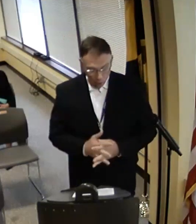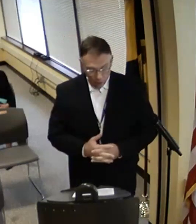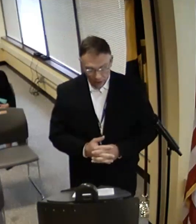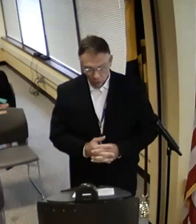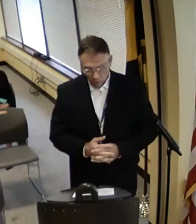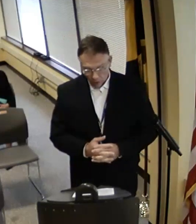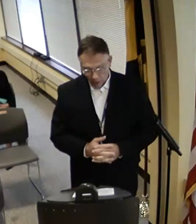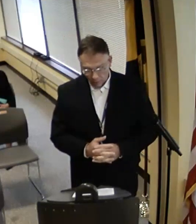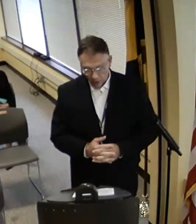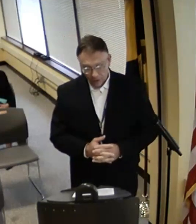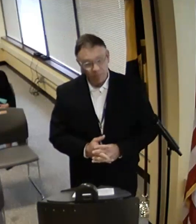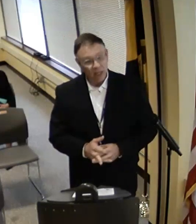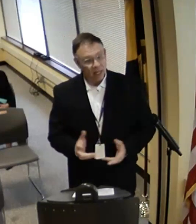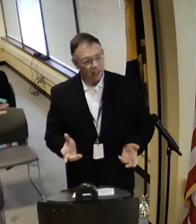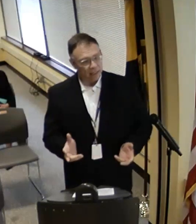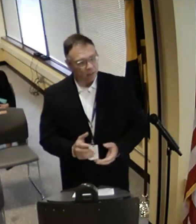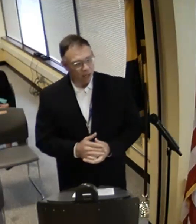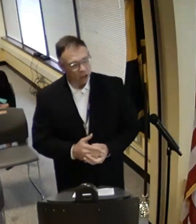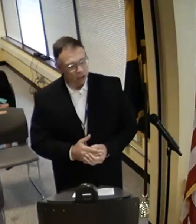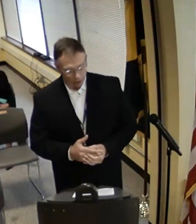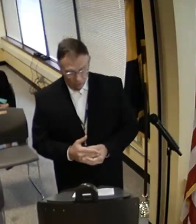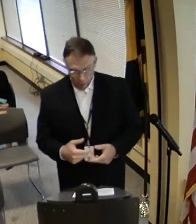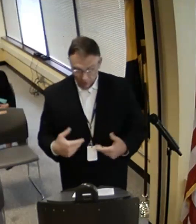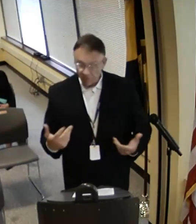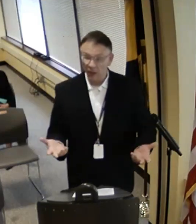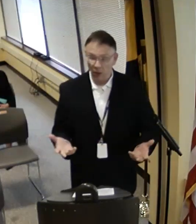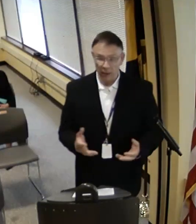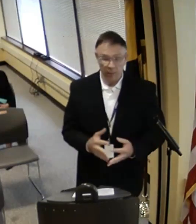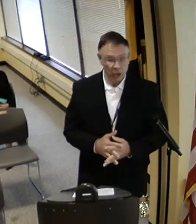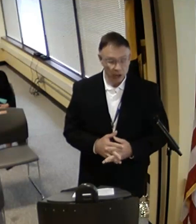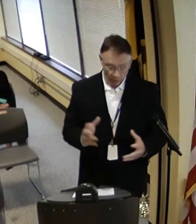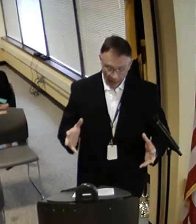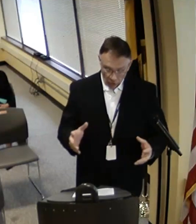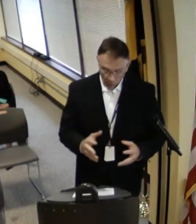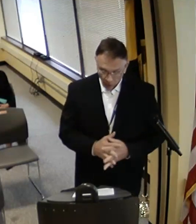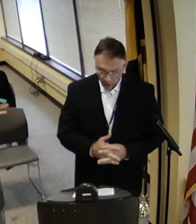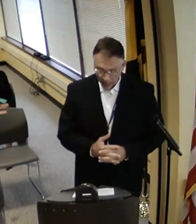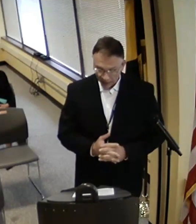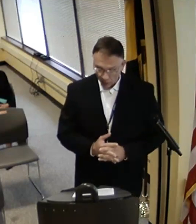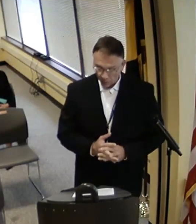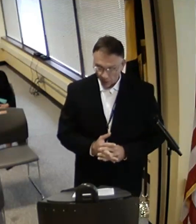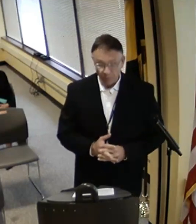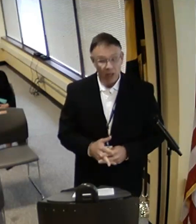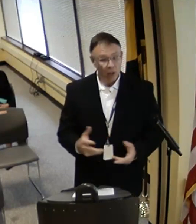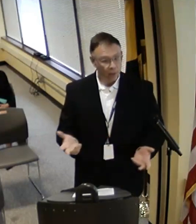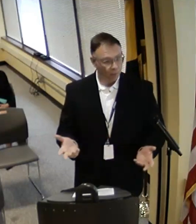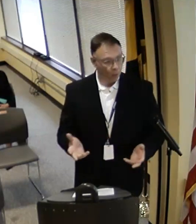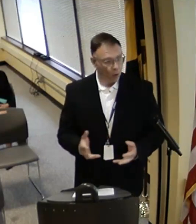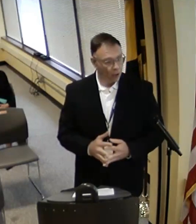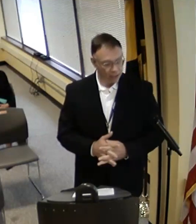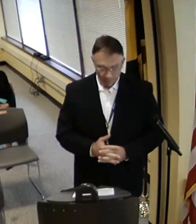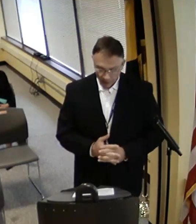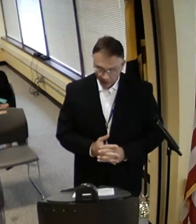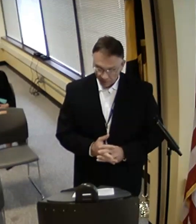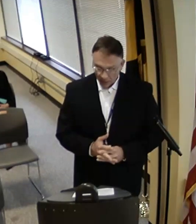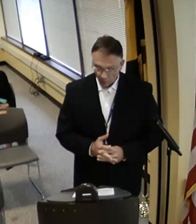call priority stormwater outfalls. And these inspections include both a physical inspection, so an actual look at the outfall. We perform